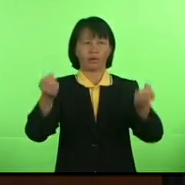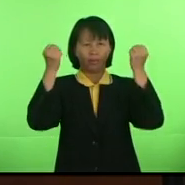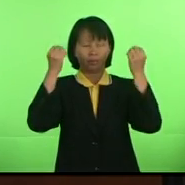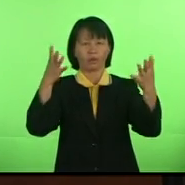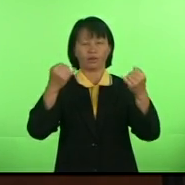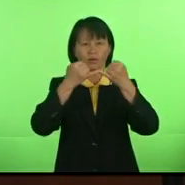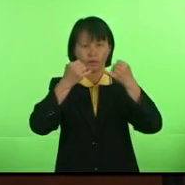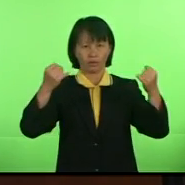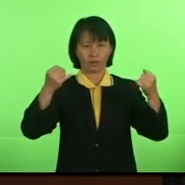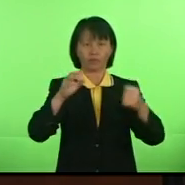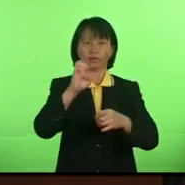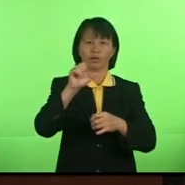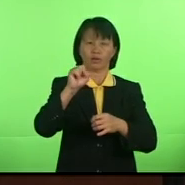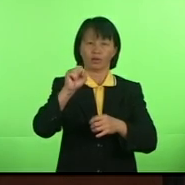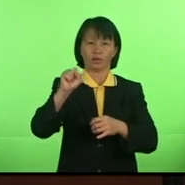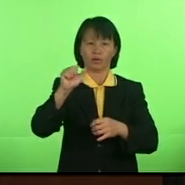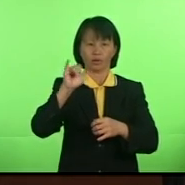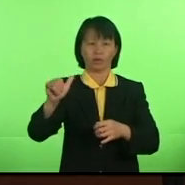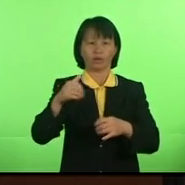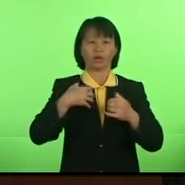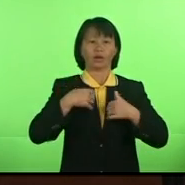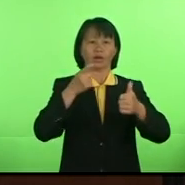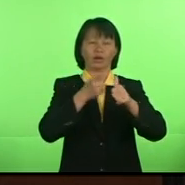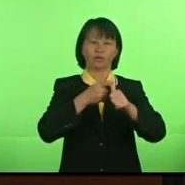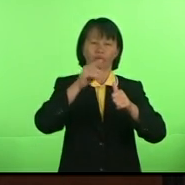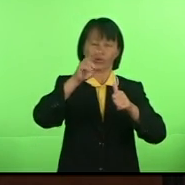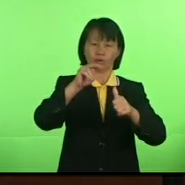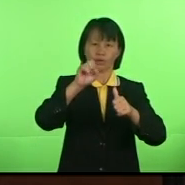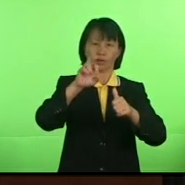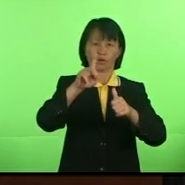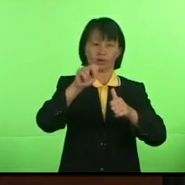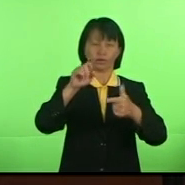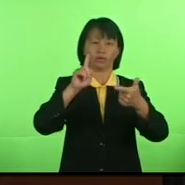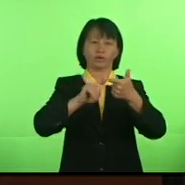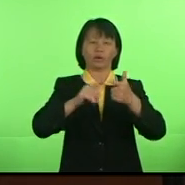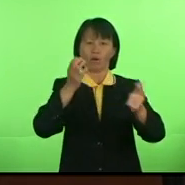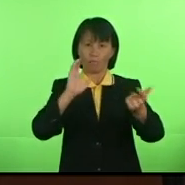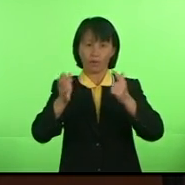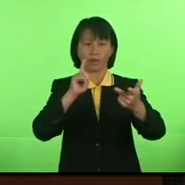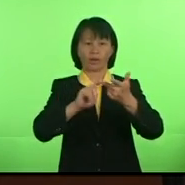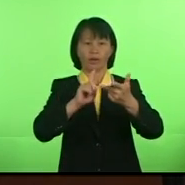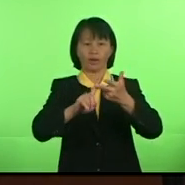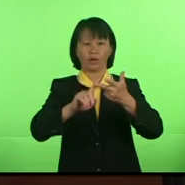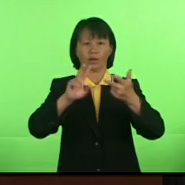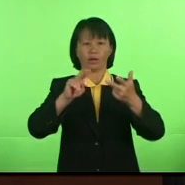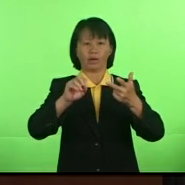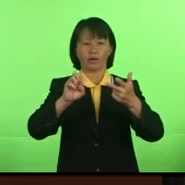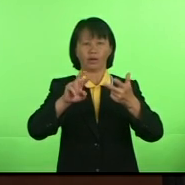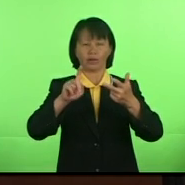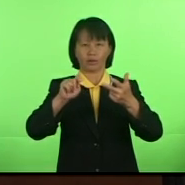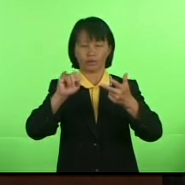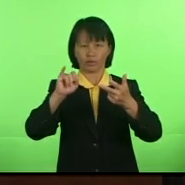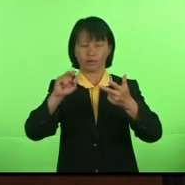as descriptive, narrative, comparative, and also argumentative essays.